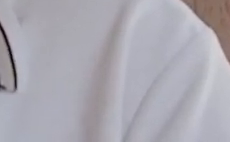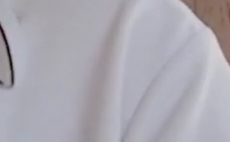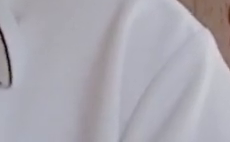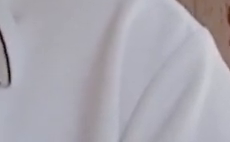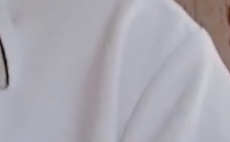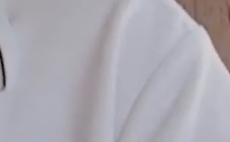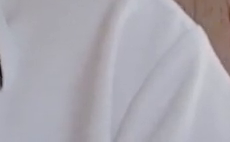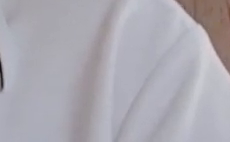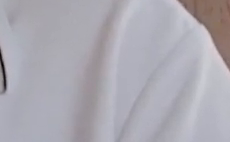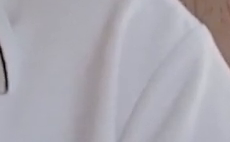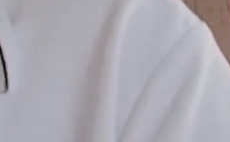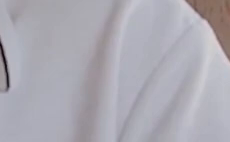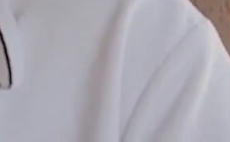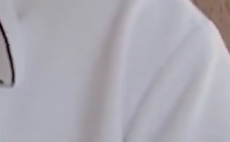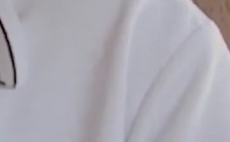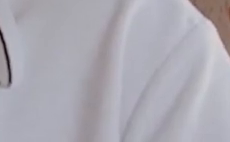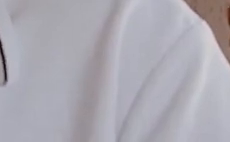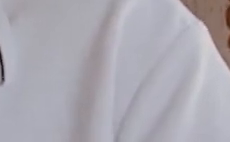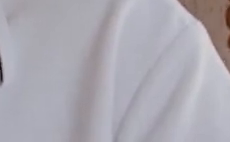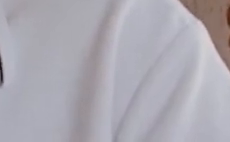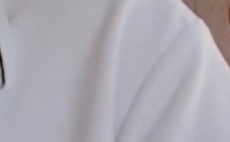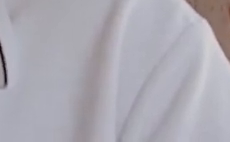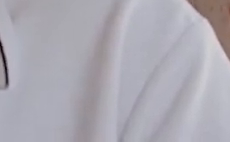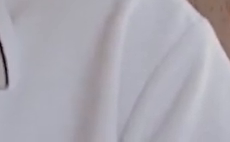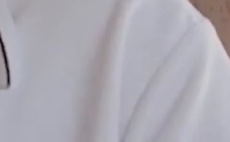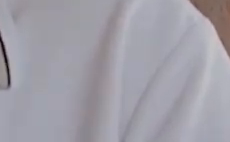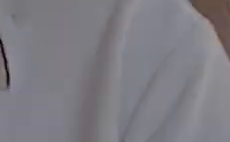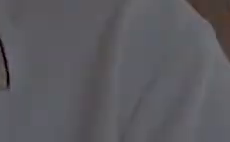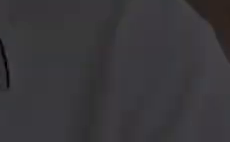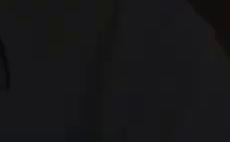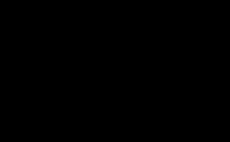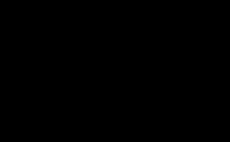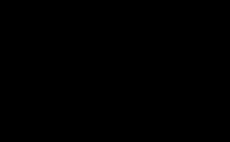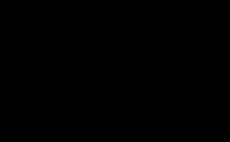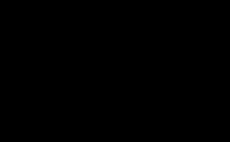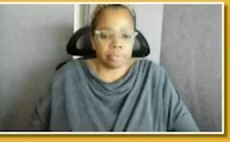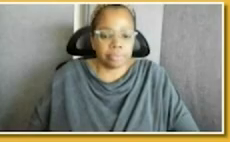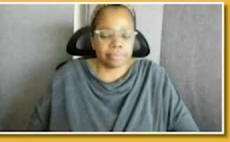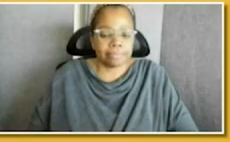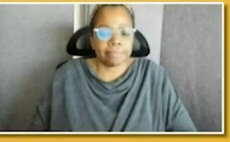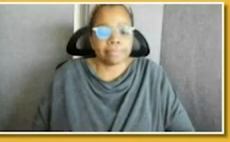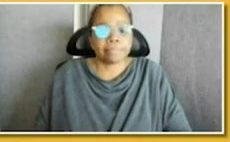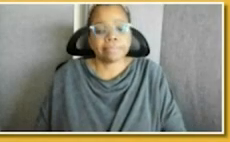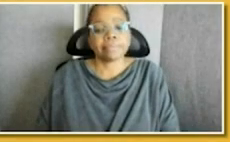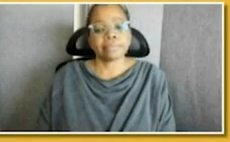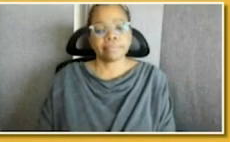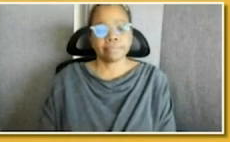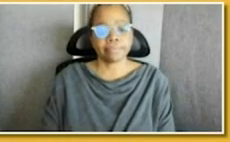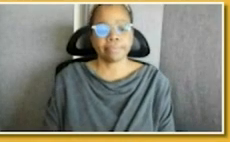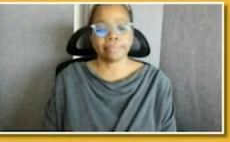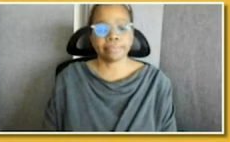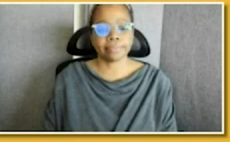school or kids in college. They can't afford just to pack their bag and move out.